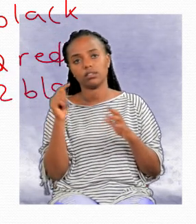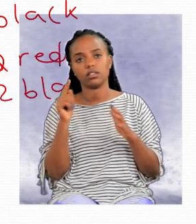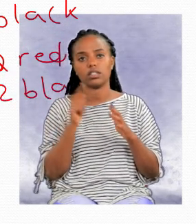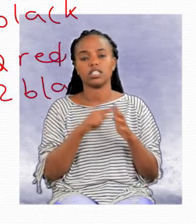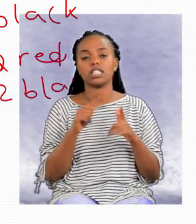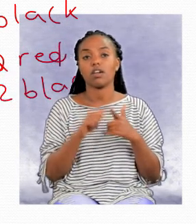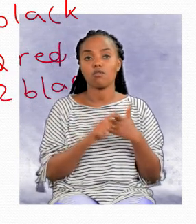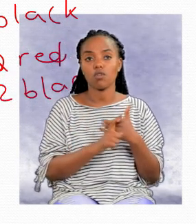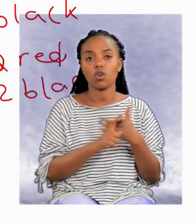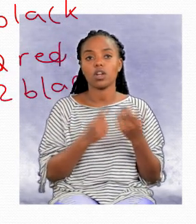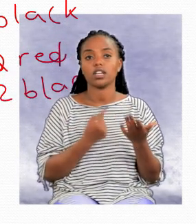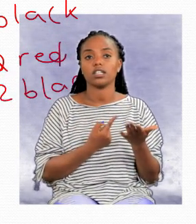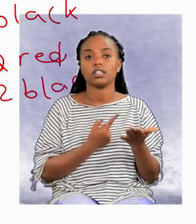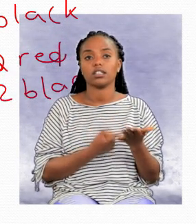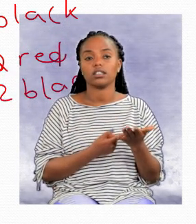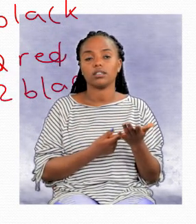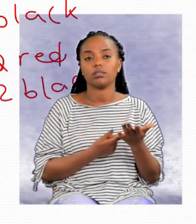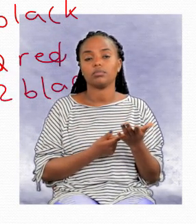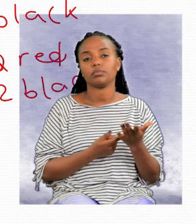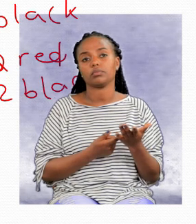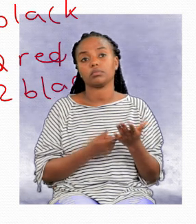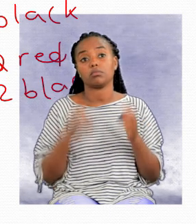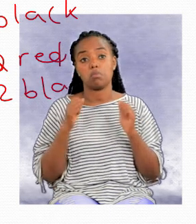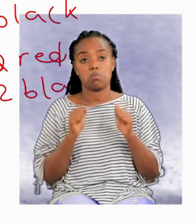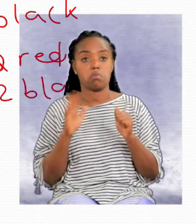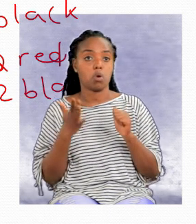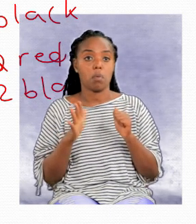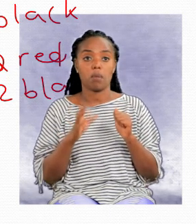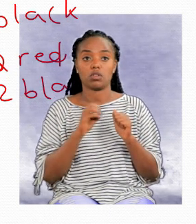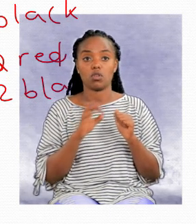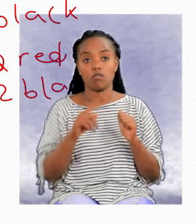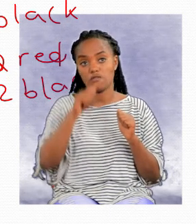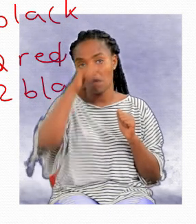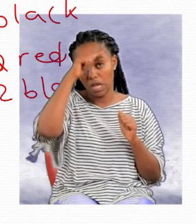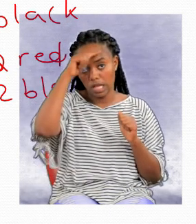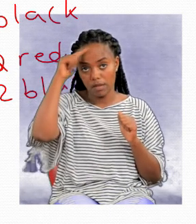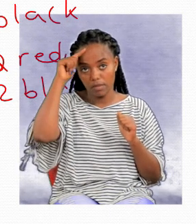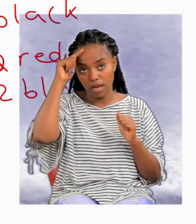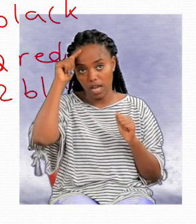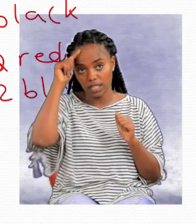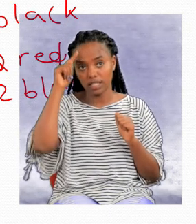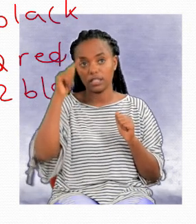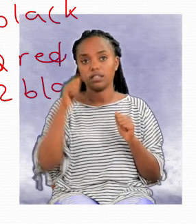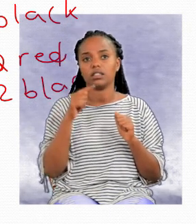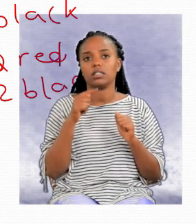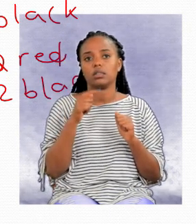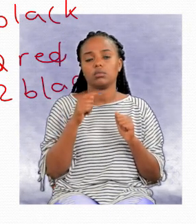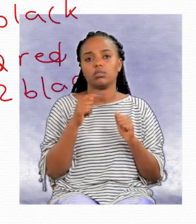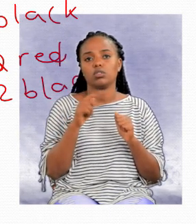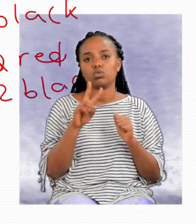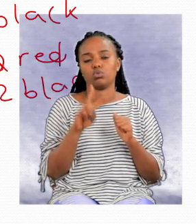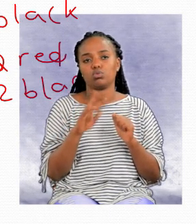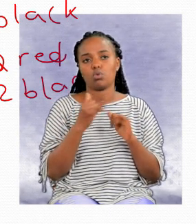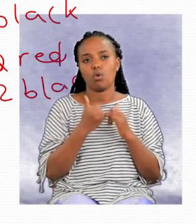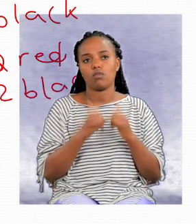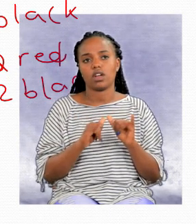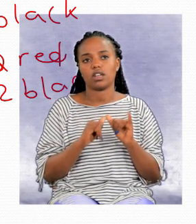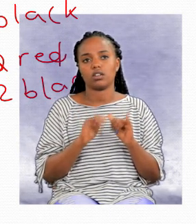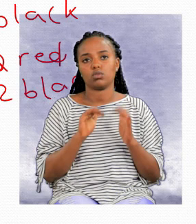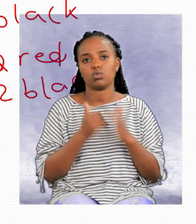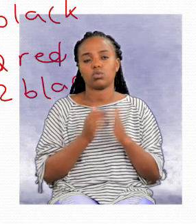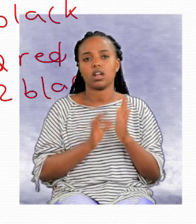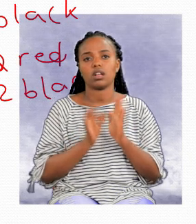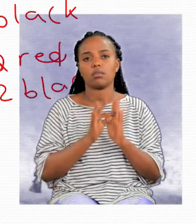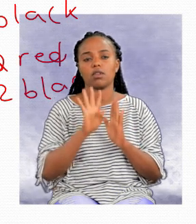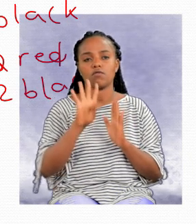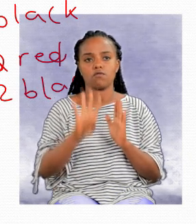Therefore, here, the probability of black, red ball has occurred on the first row will be, it is 2 over, the total number